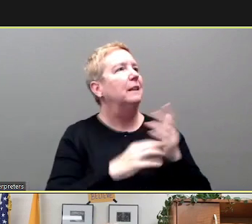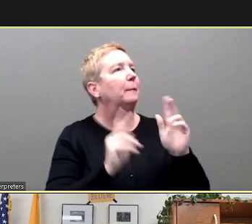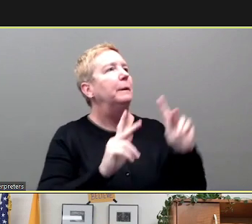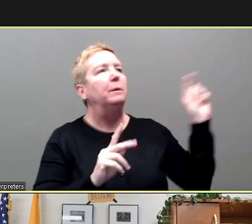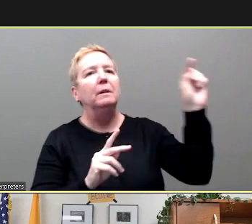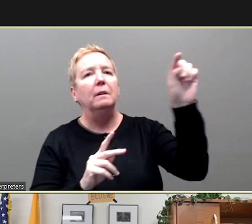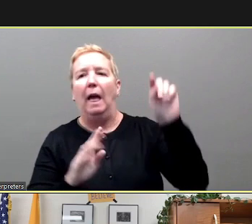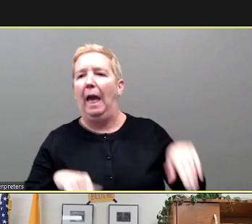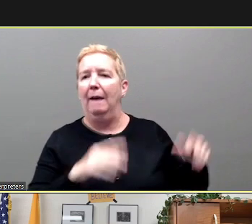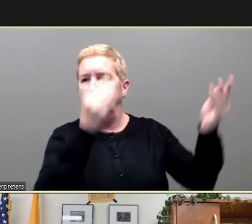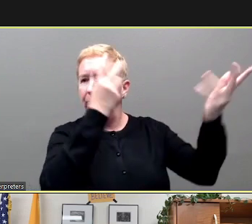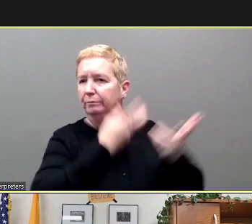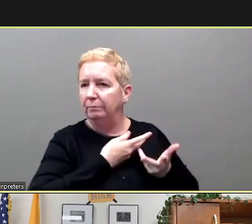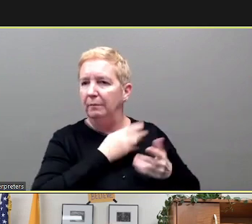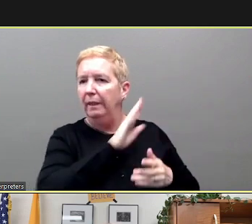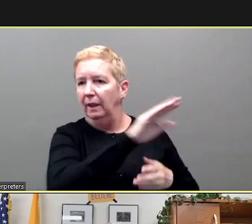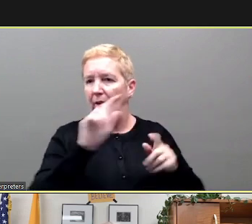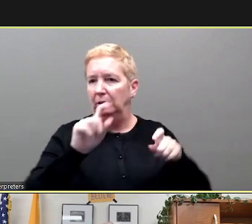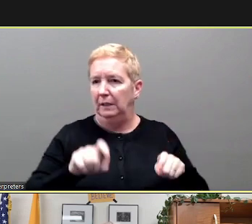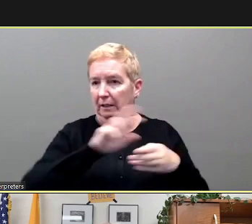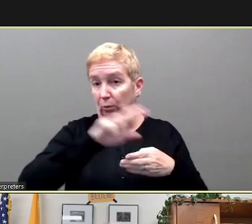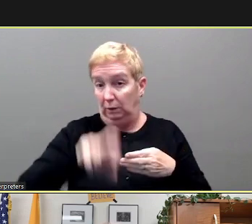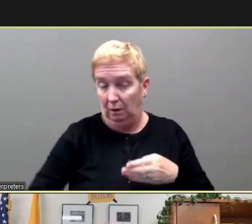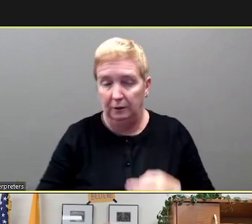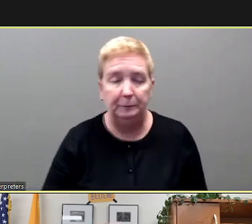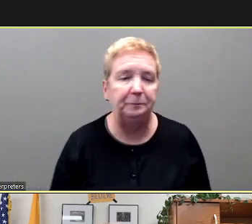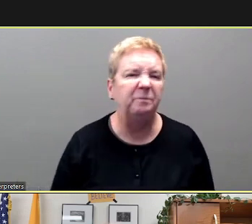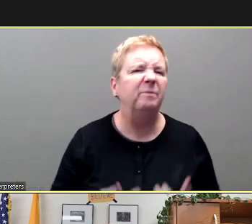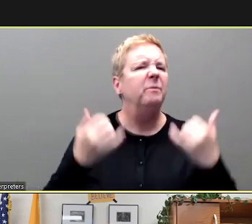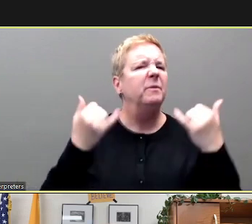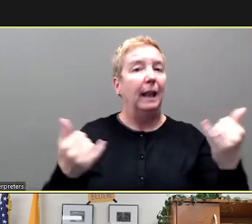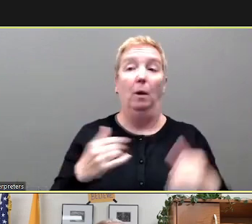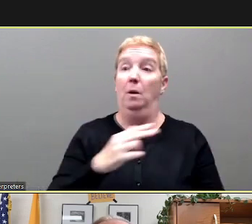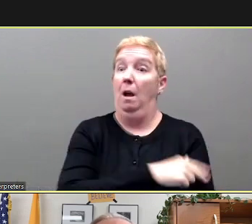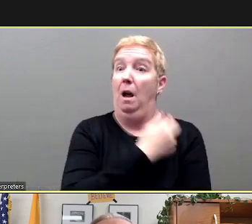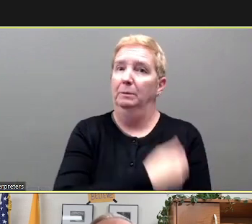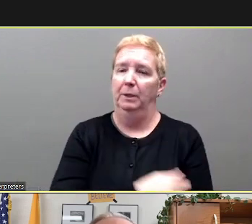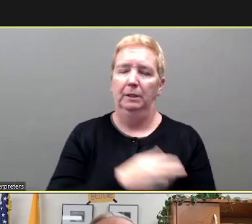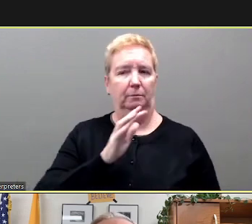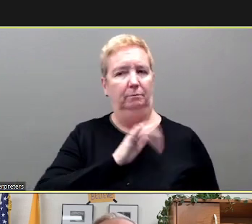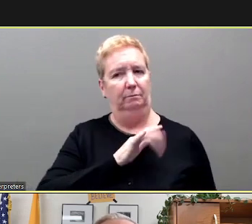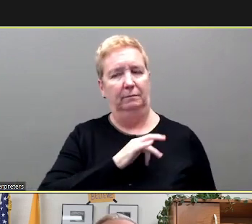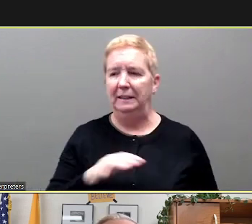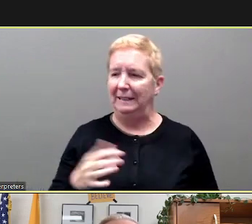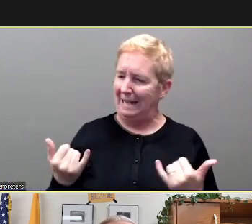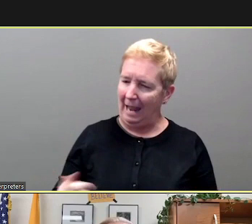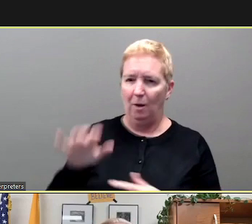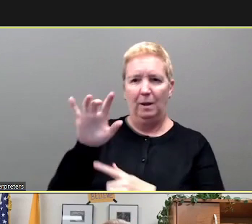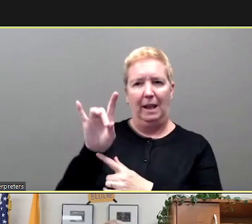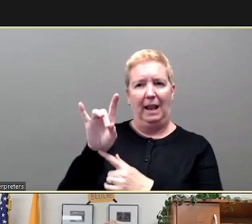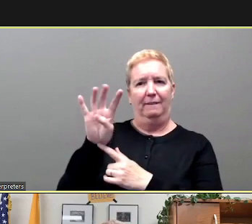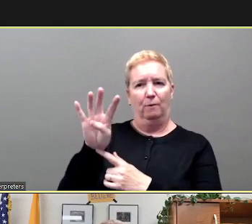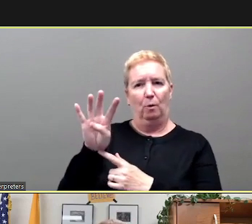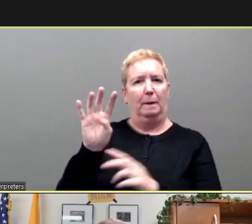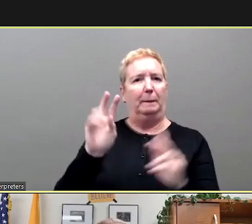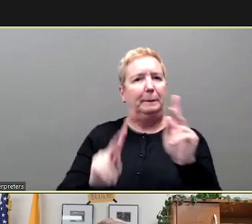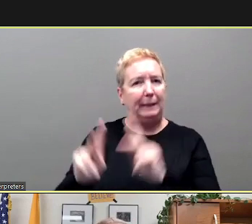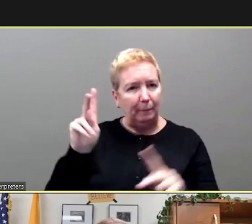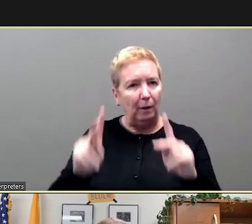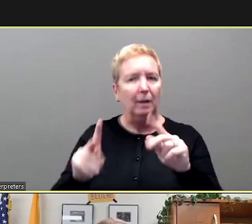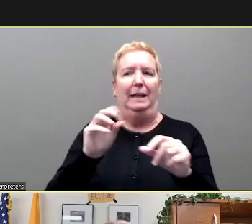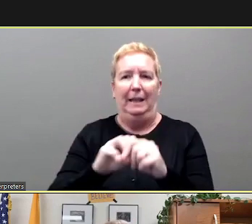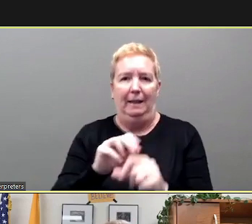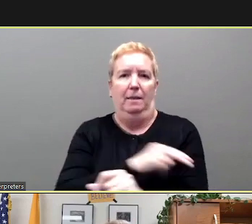slide, really good news in hospitals, only 84 people in the hospital this morning